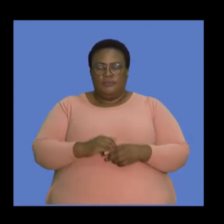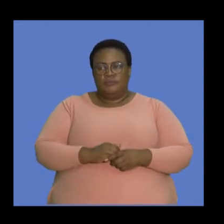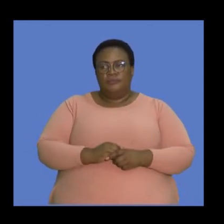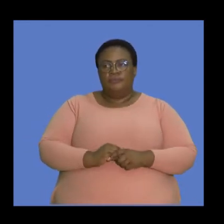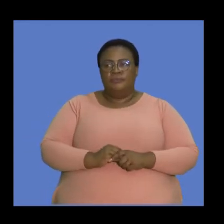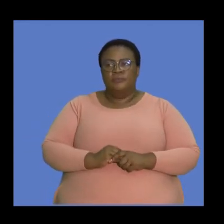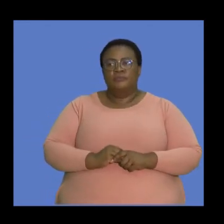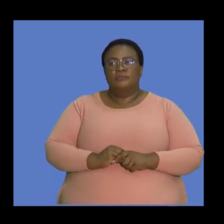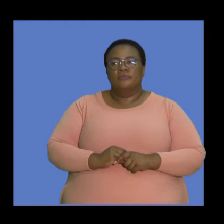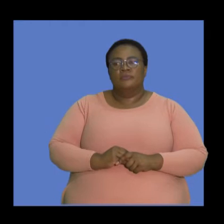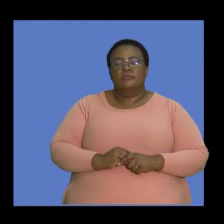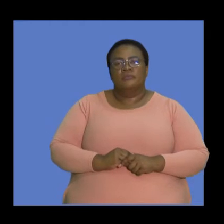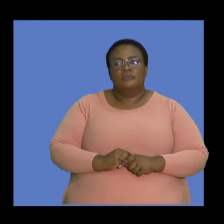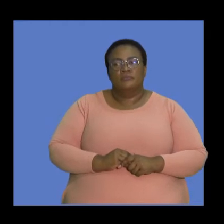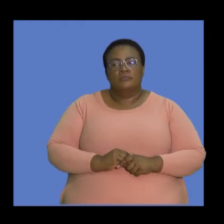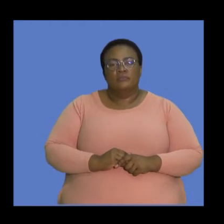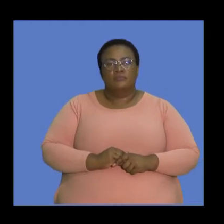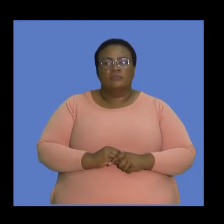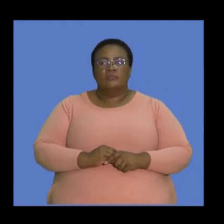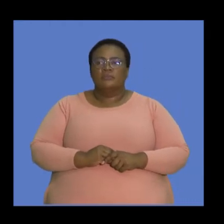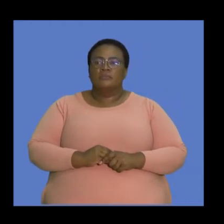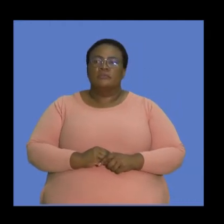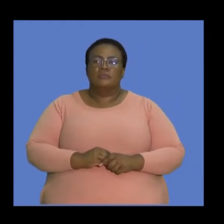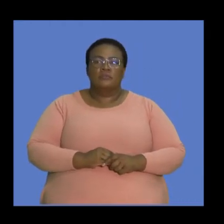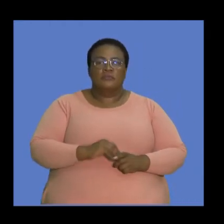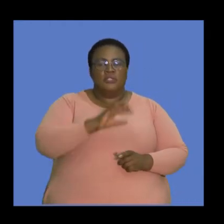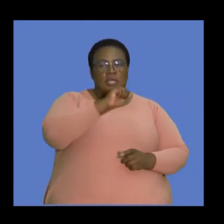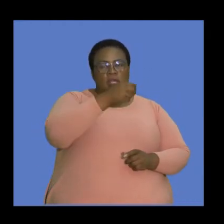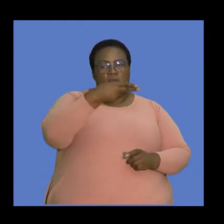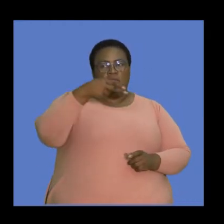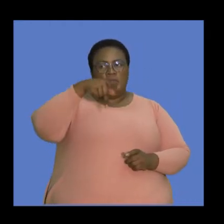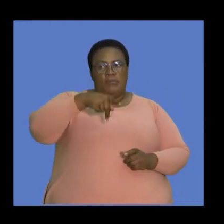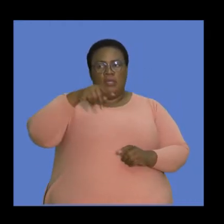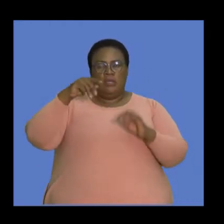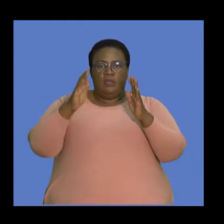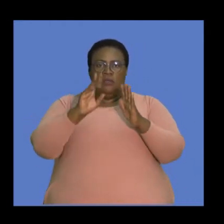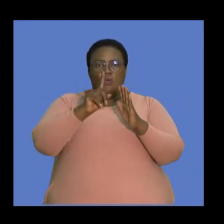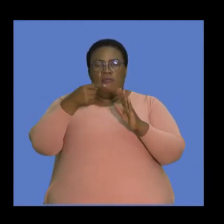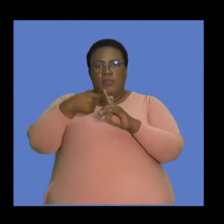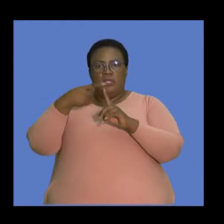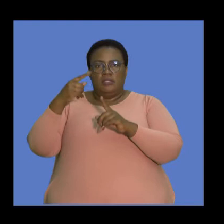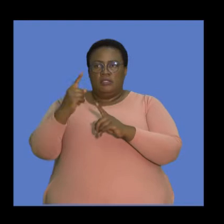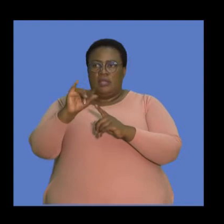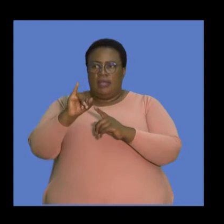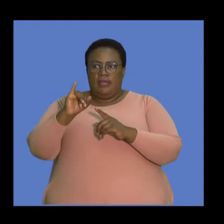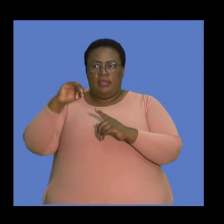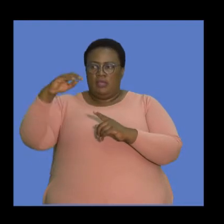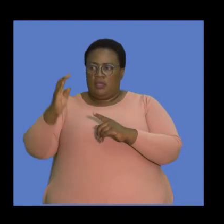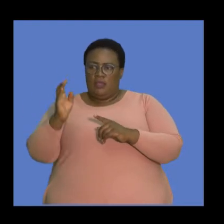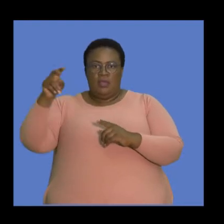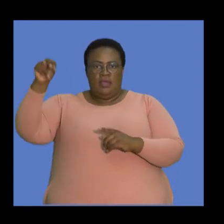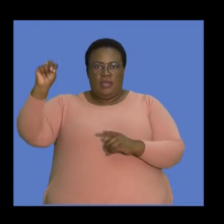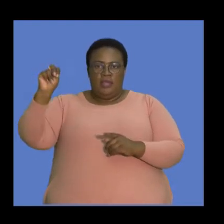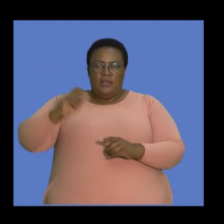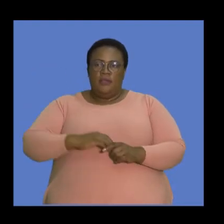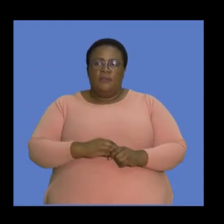compound growth or compound interest, will then be given by A is equals to P into 1 plus I